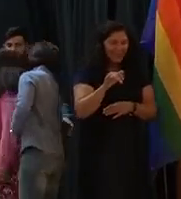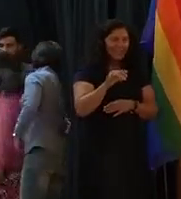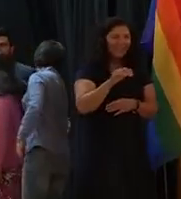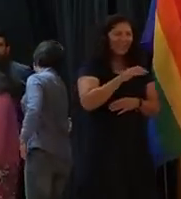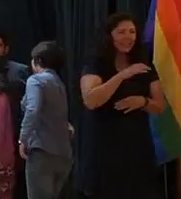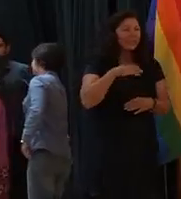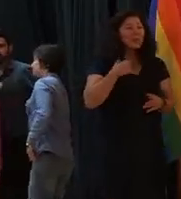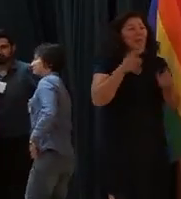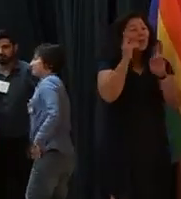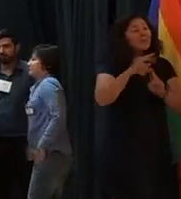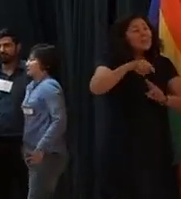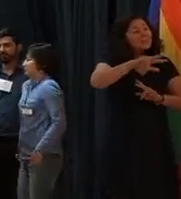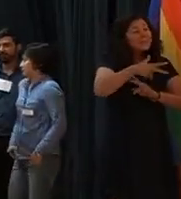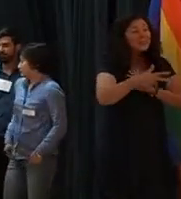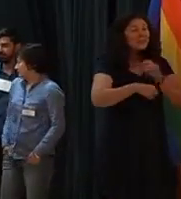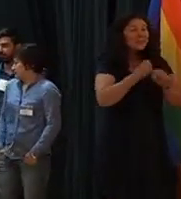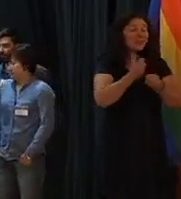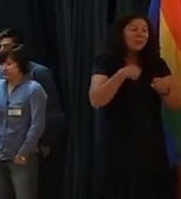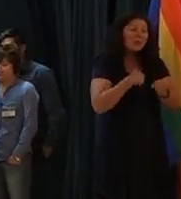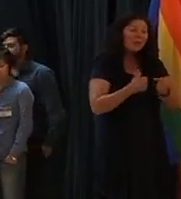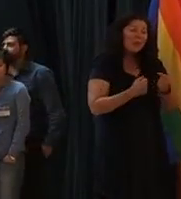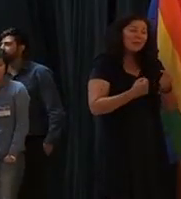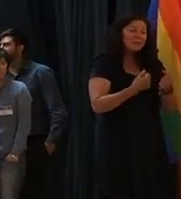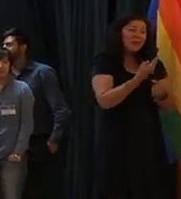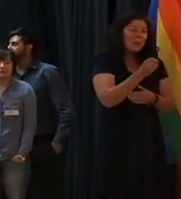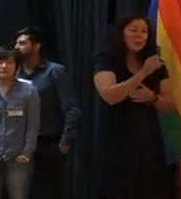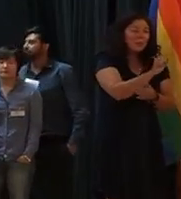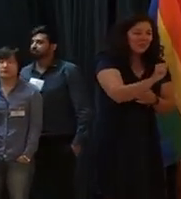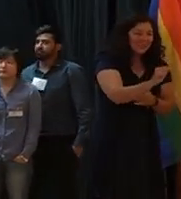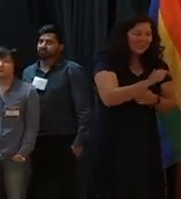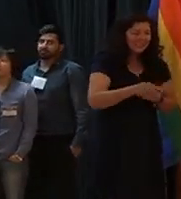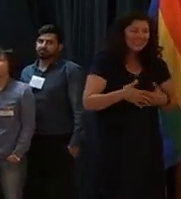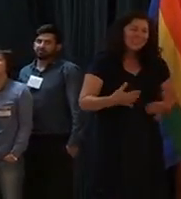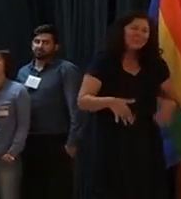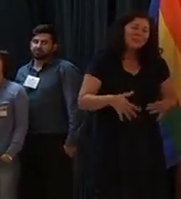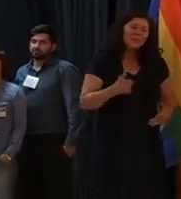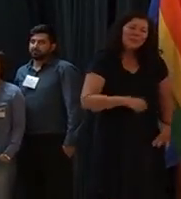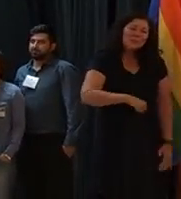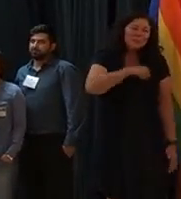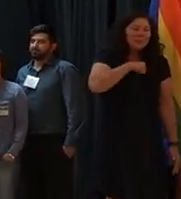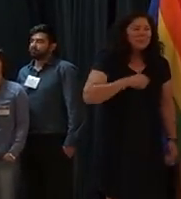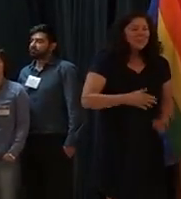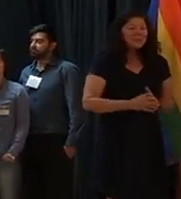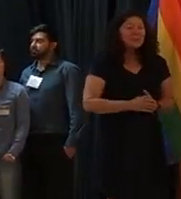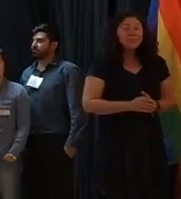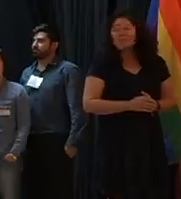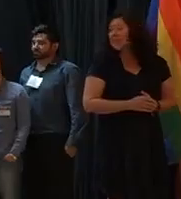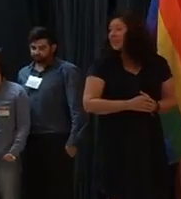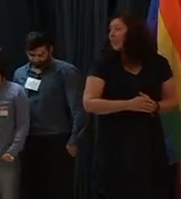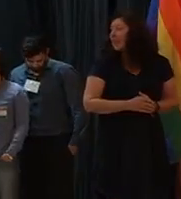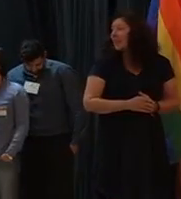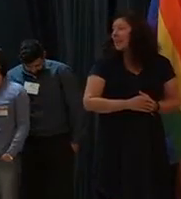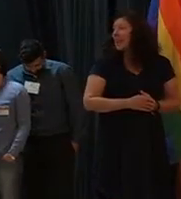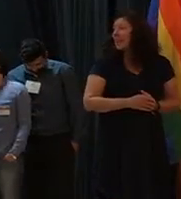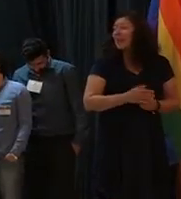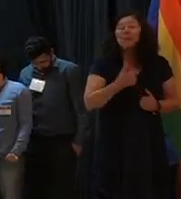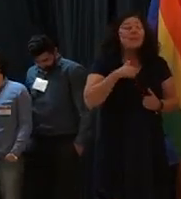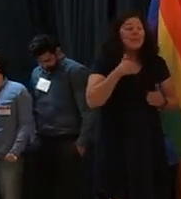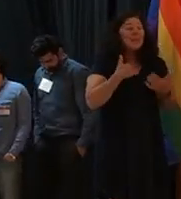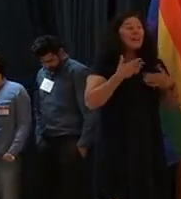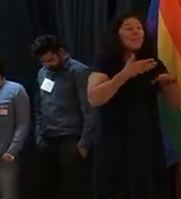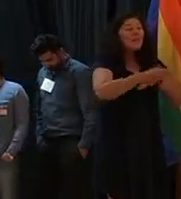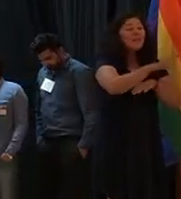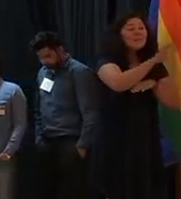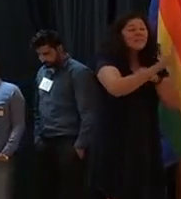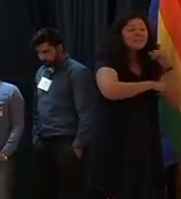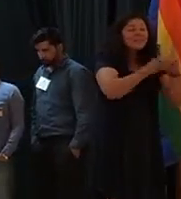event for the third year, like Benny said, in a row. We're really proud. While we bring over 500 international